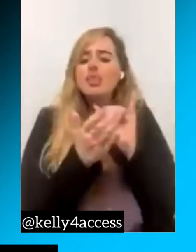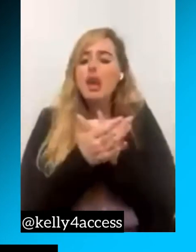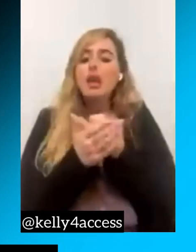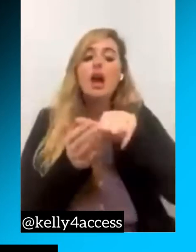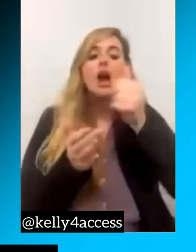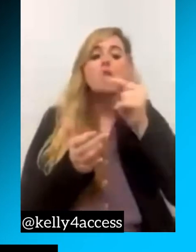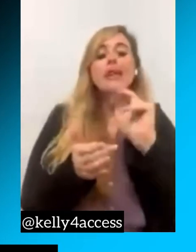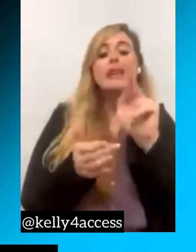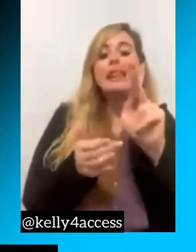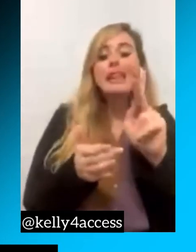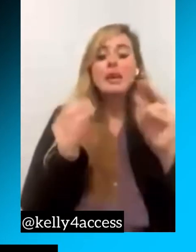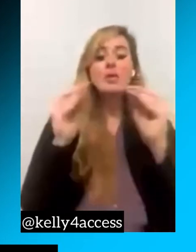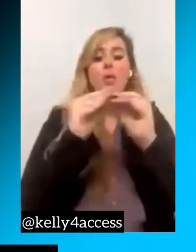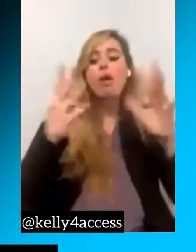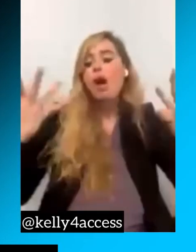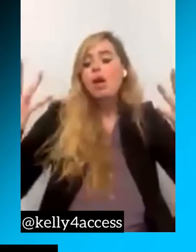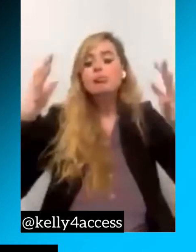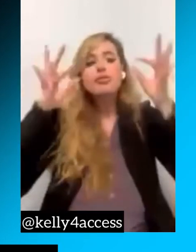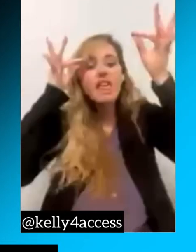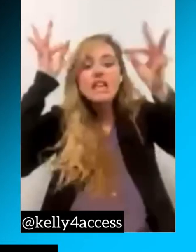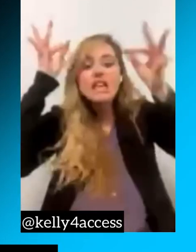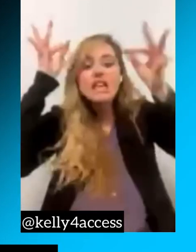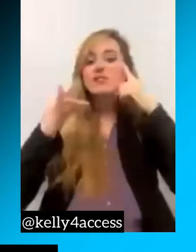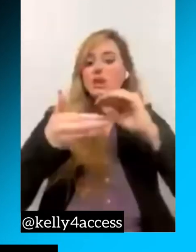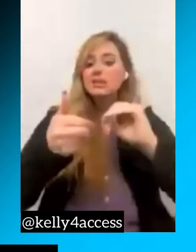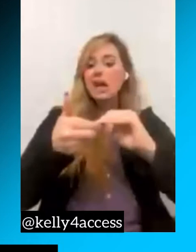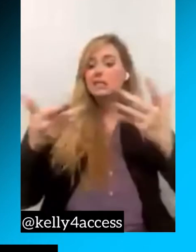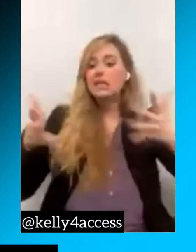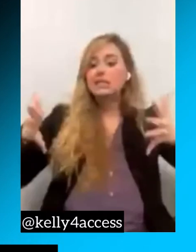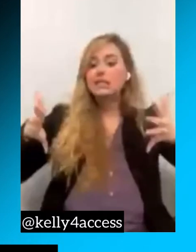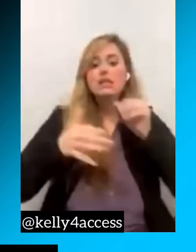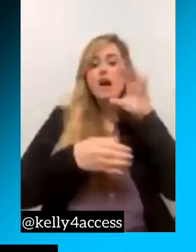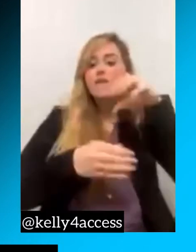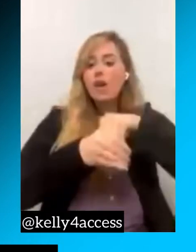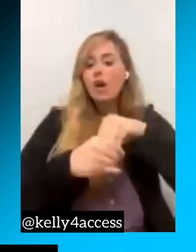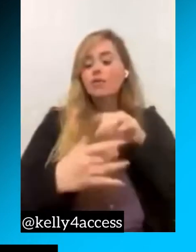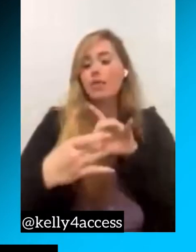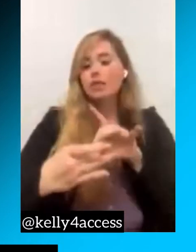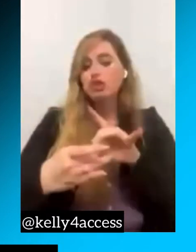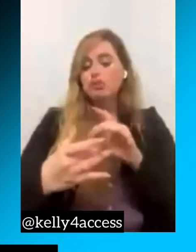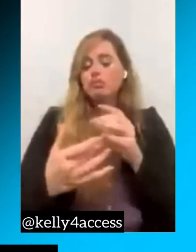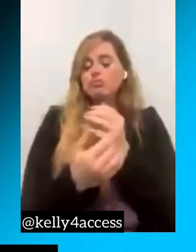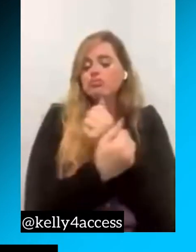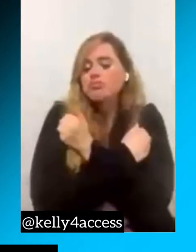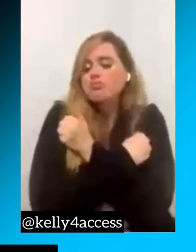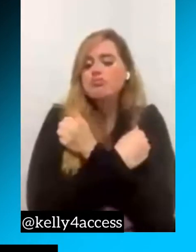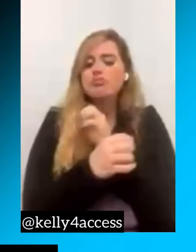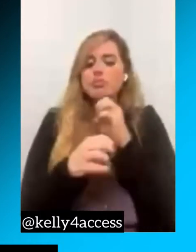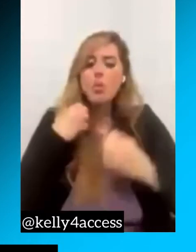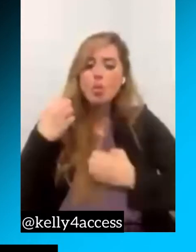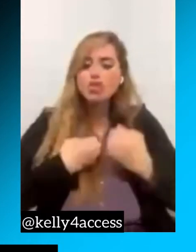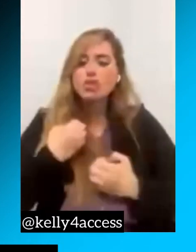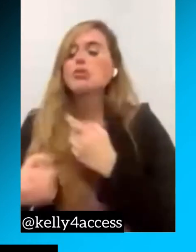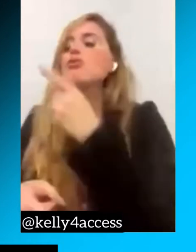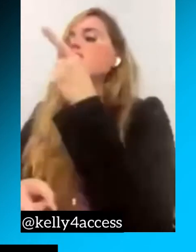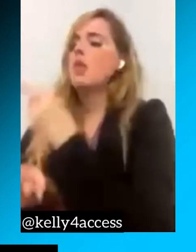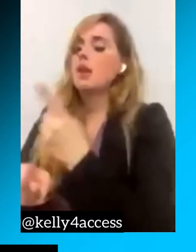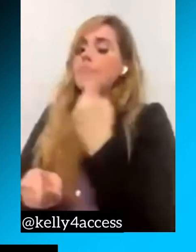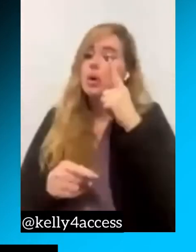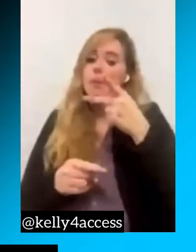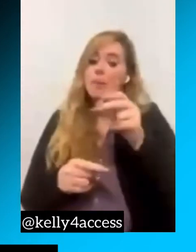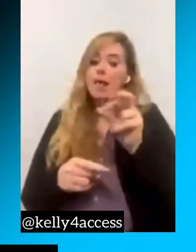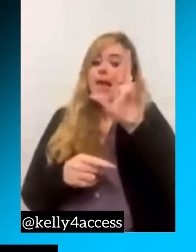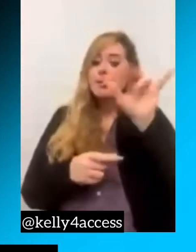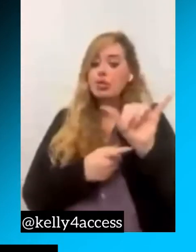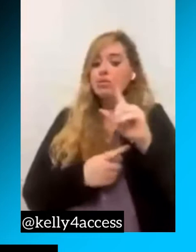difference between like Yeah, I personally think in polyamory it's about the romantic aspects. In like the center is